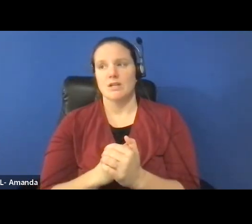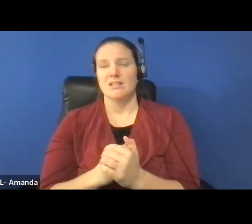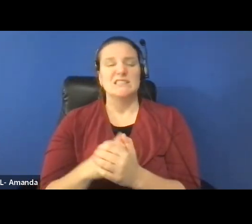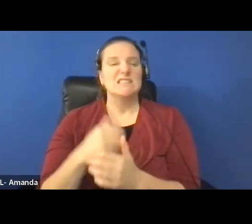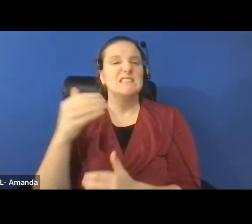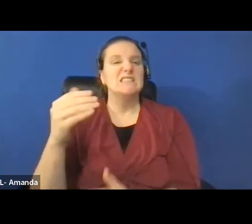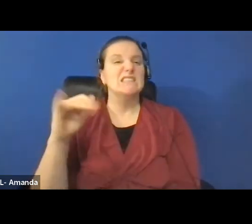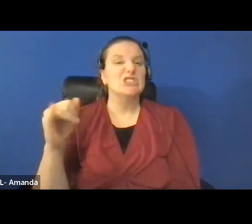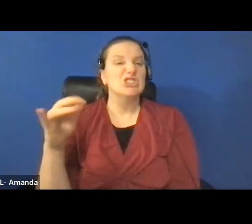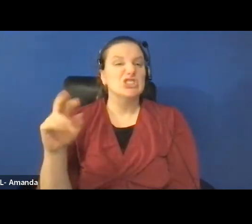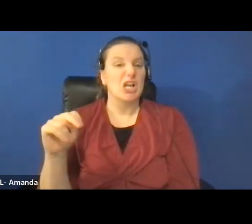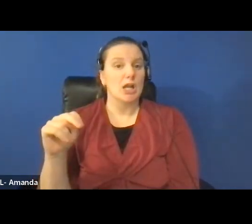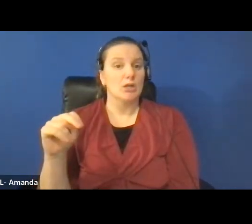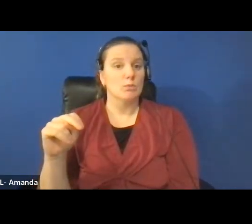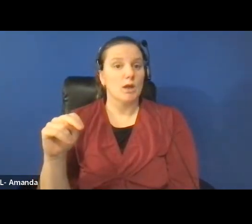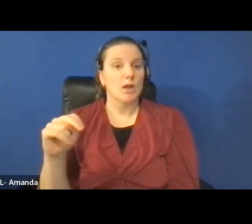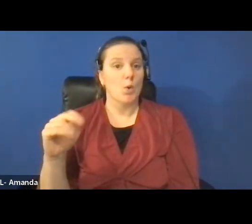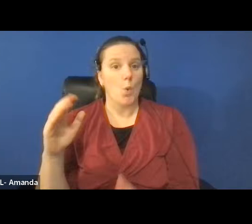January, we're hoping to have